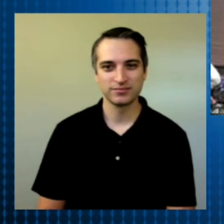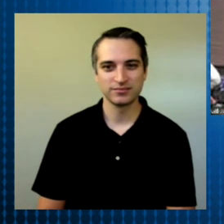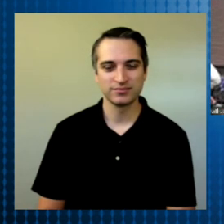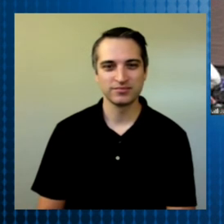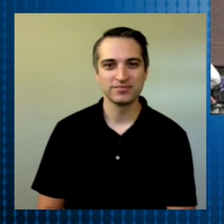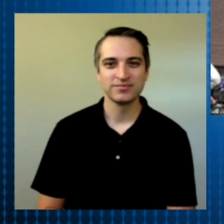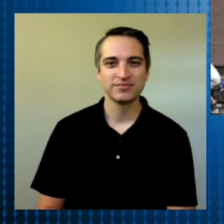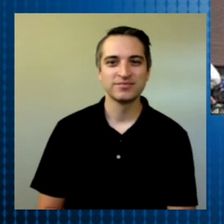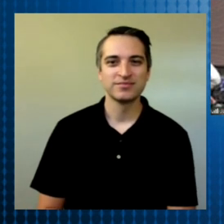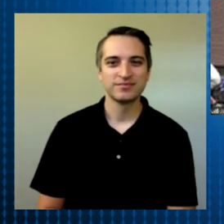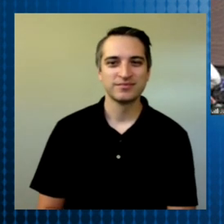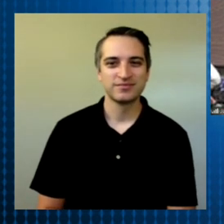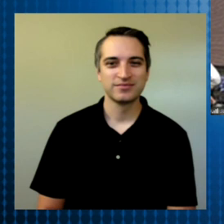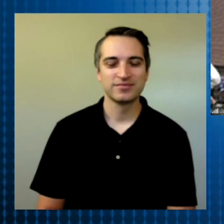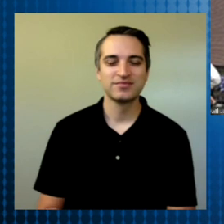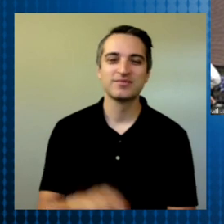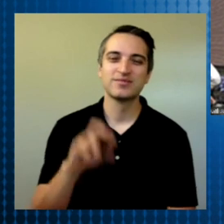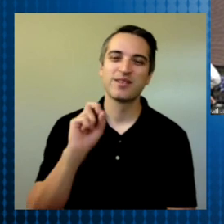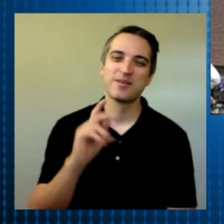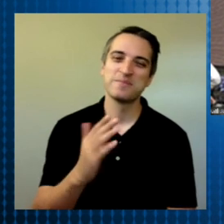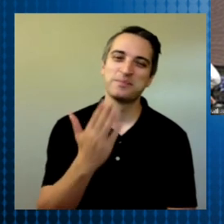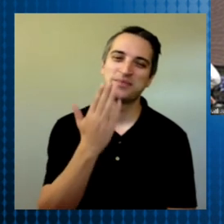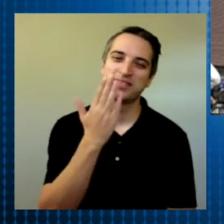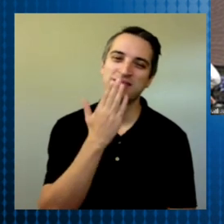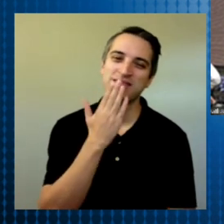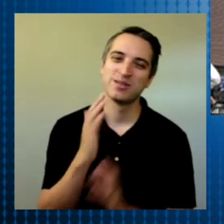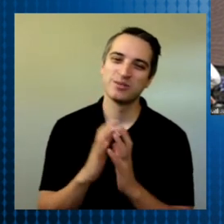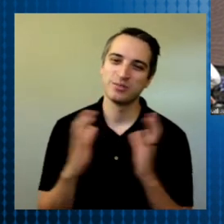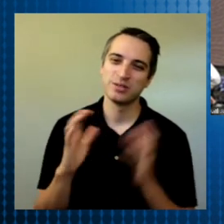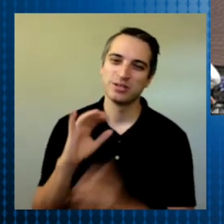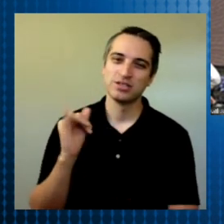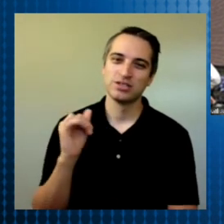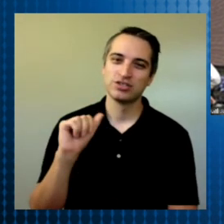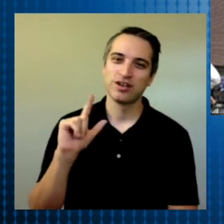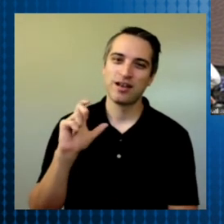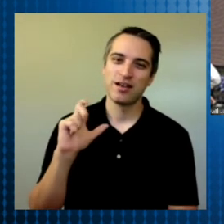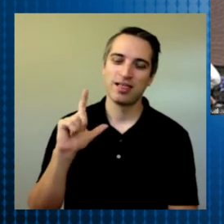Okay. Well, thank you very much, Jalen, for joining us.